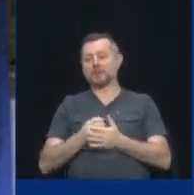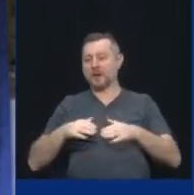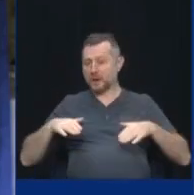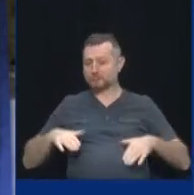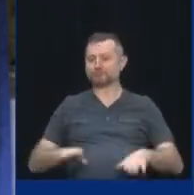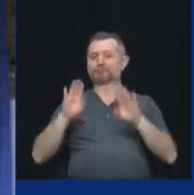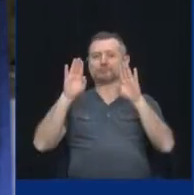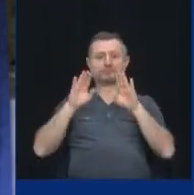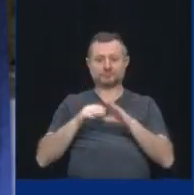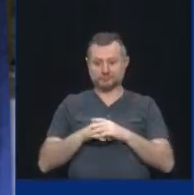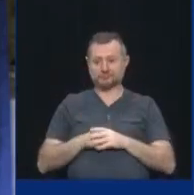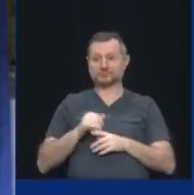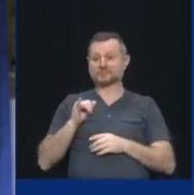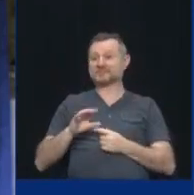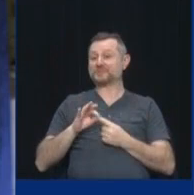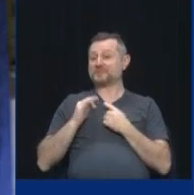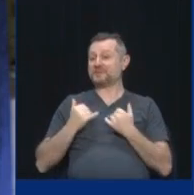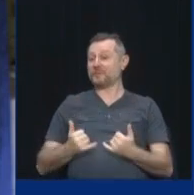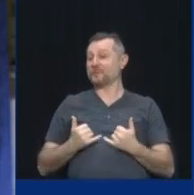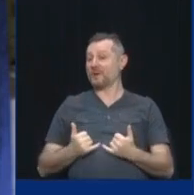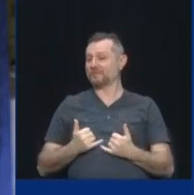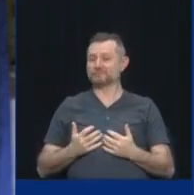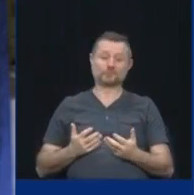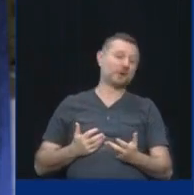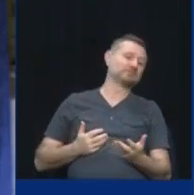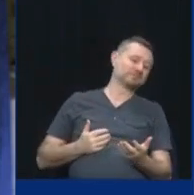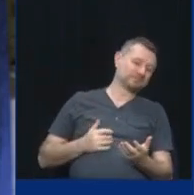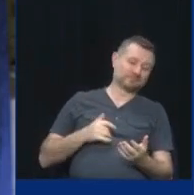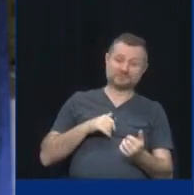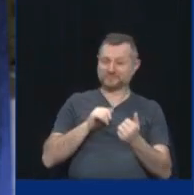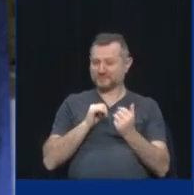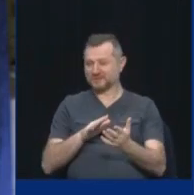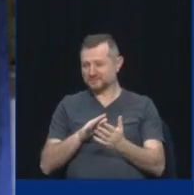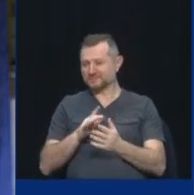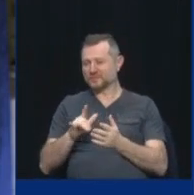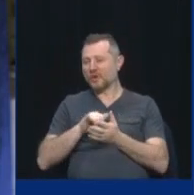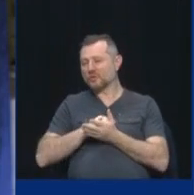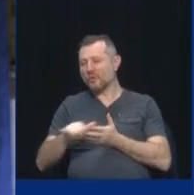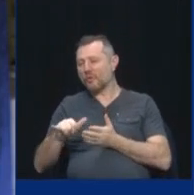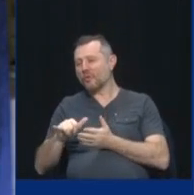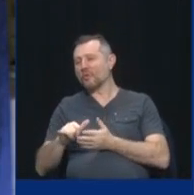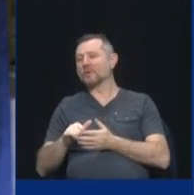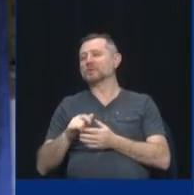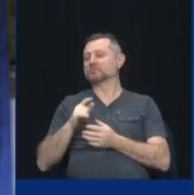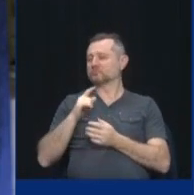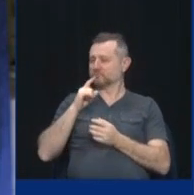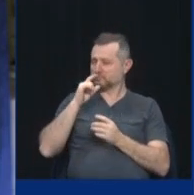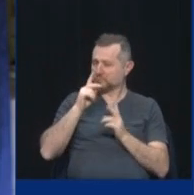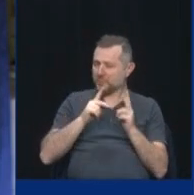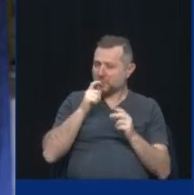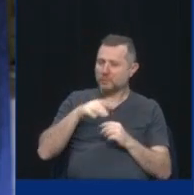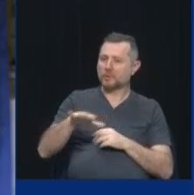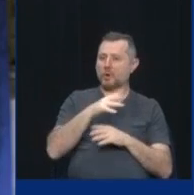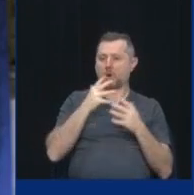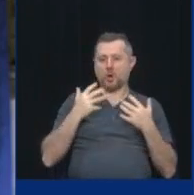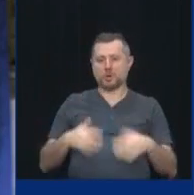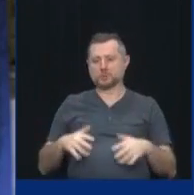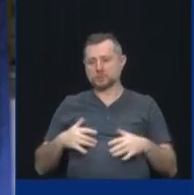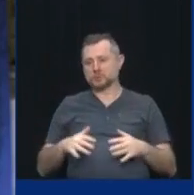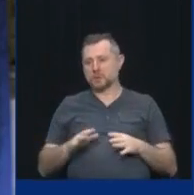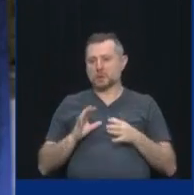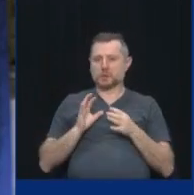And especially at this pivotal time for New York, where New Yorkers are saying in their own